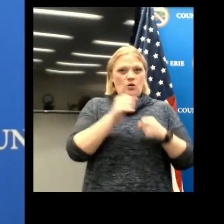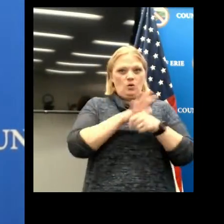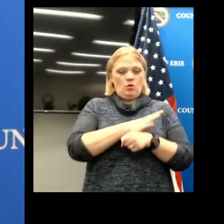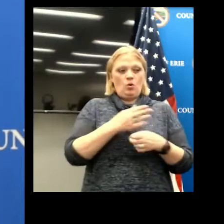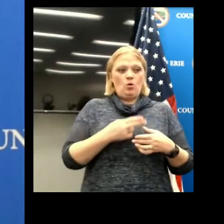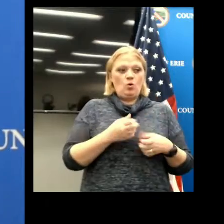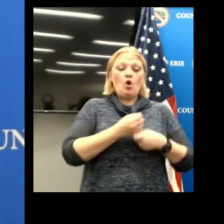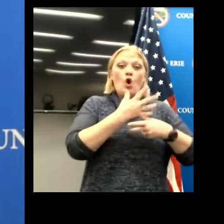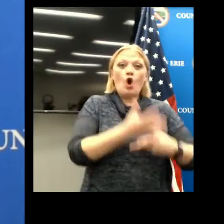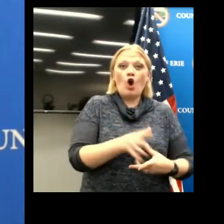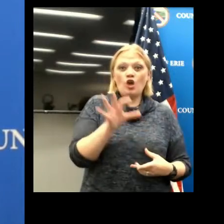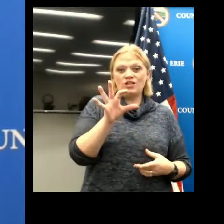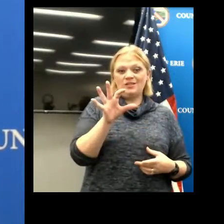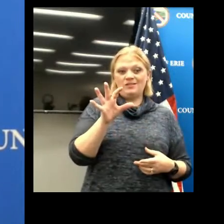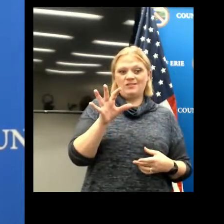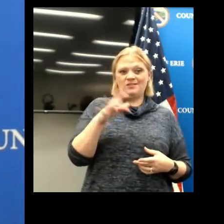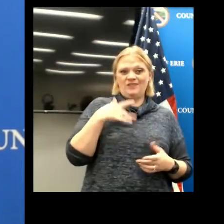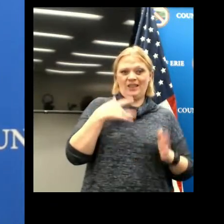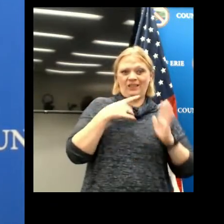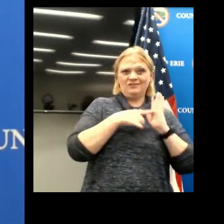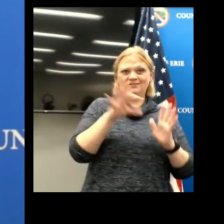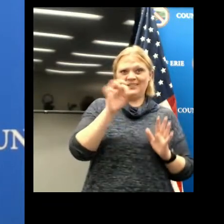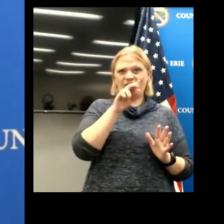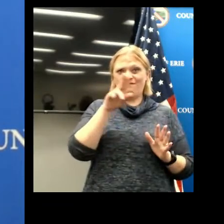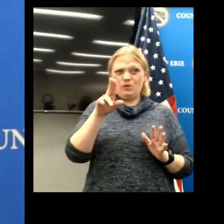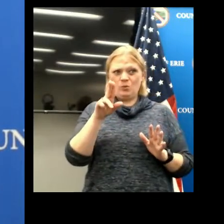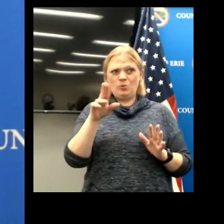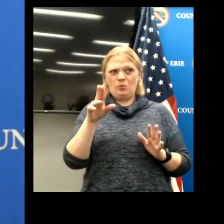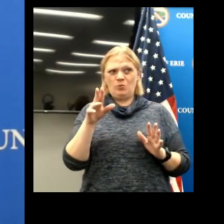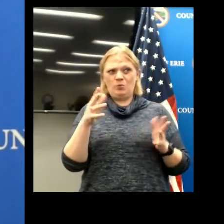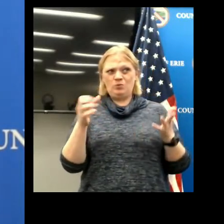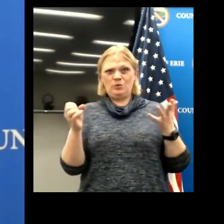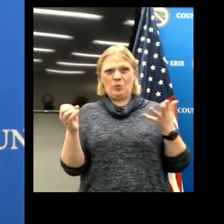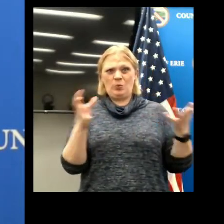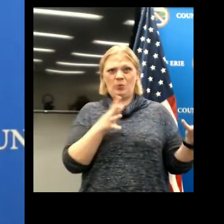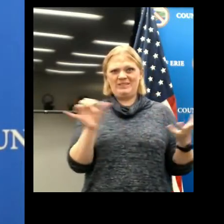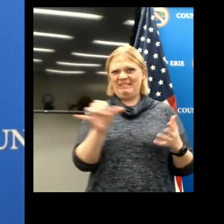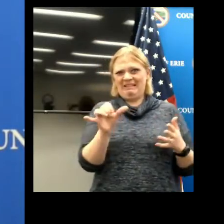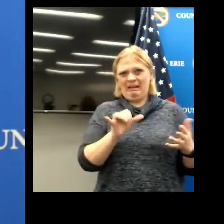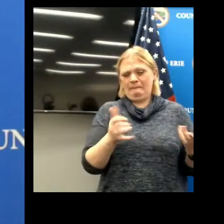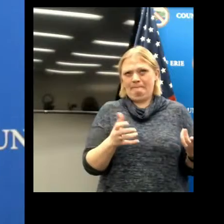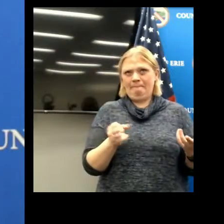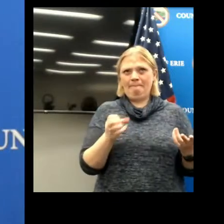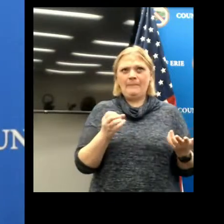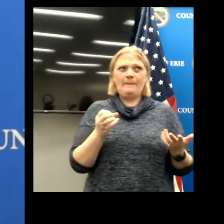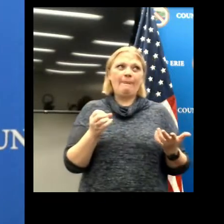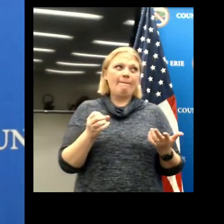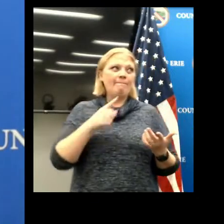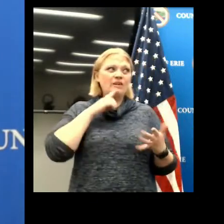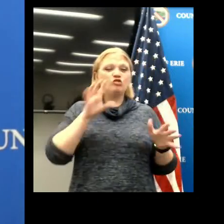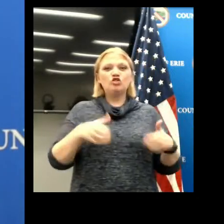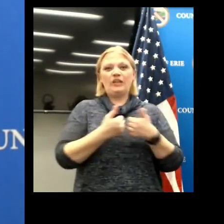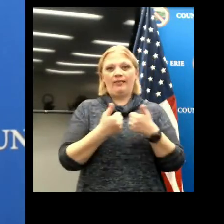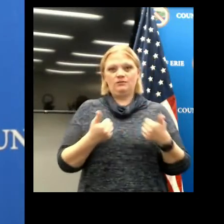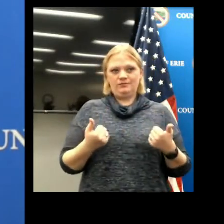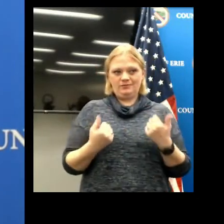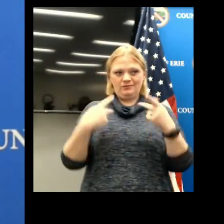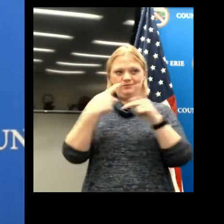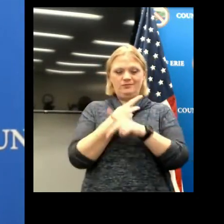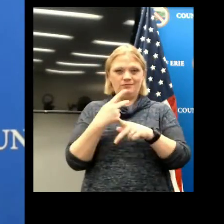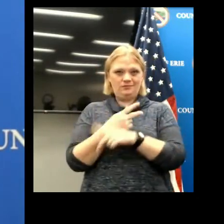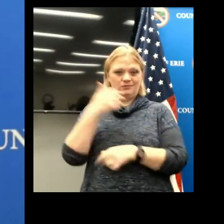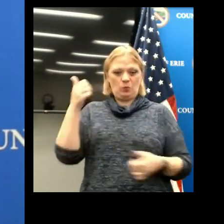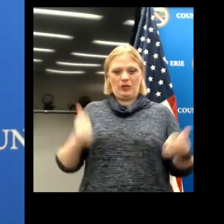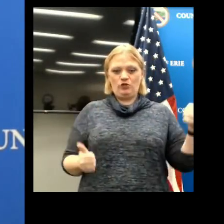flu-like symptoms, and we know that influenza causes flu-like symptoms. So there's a challenge there to figure out